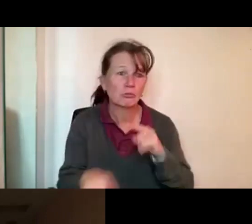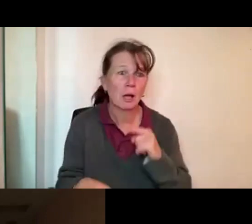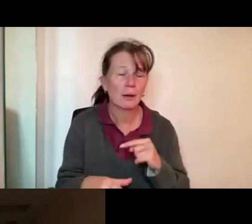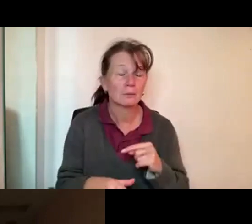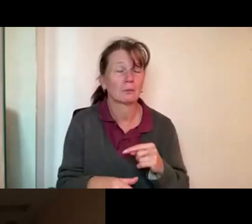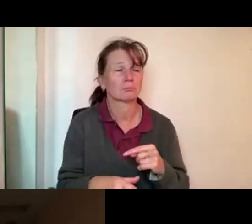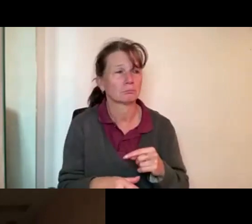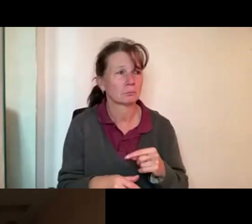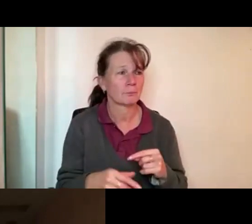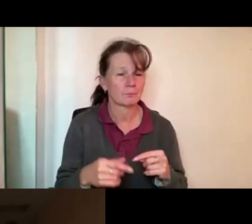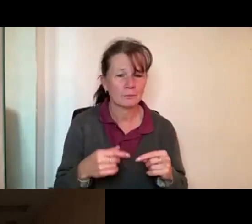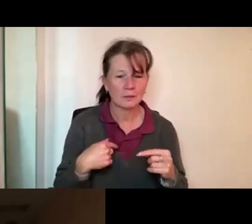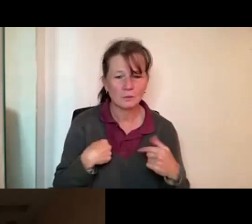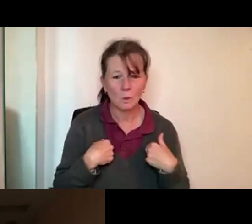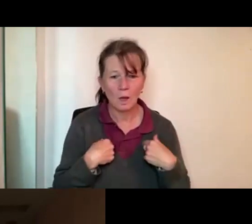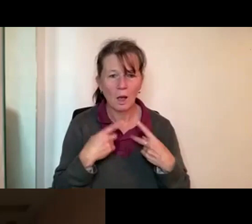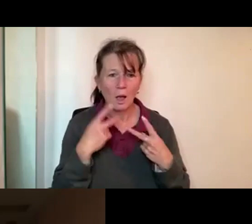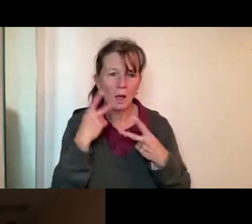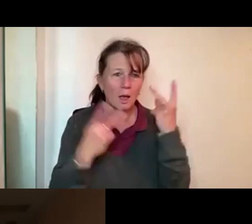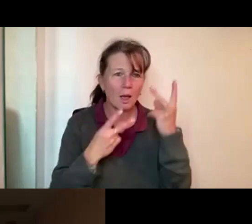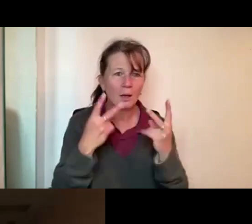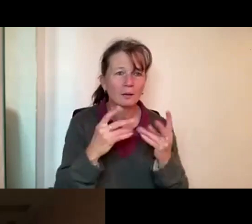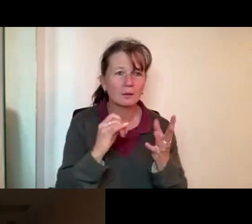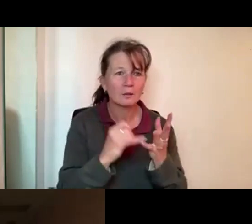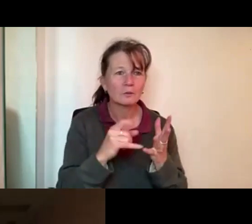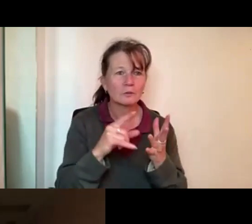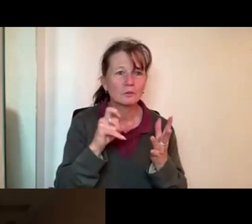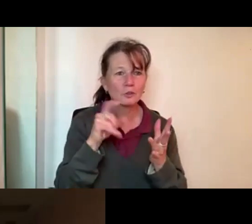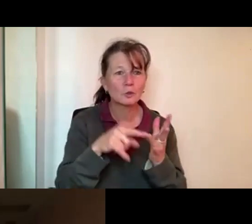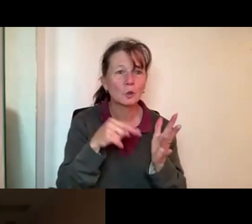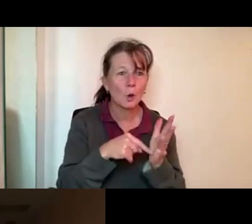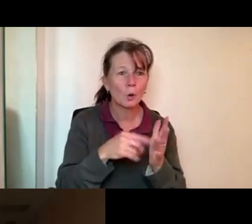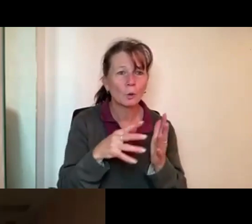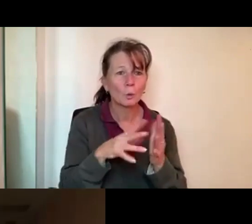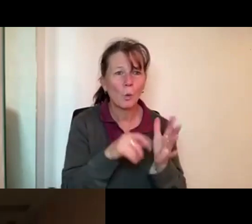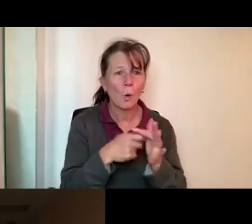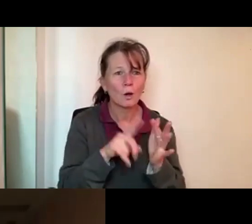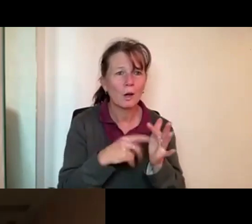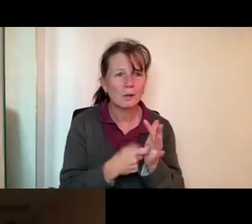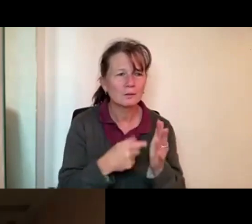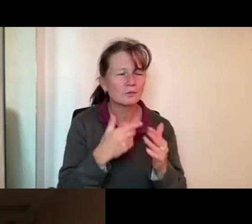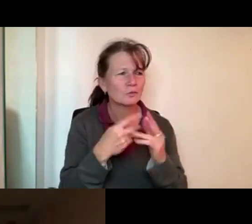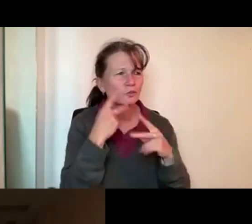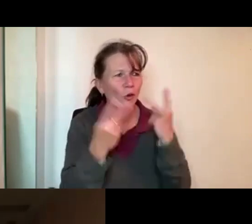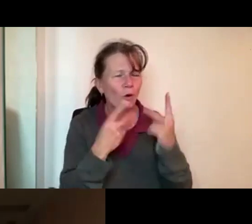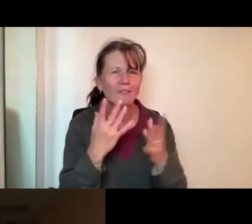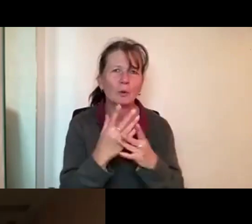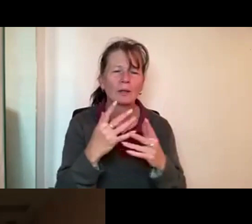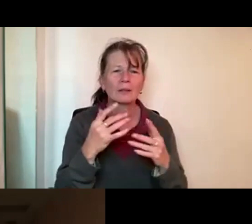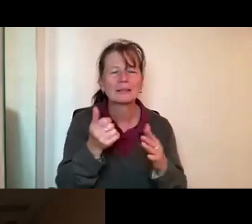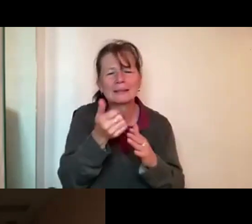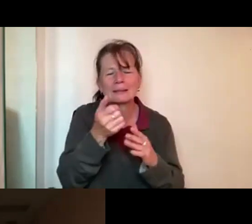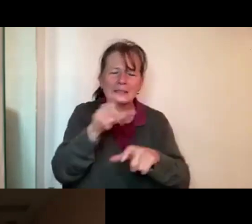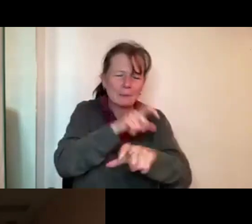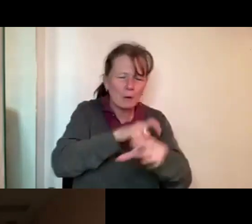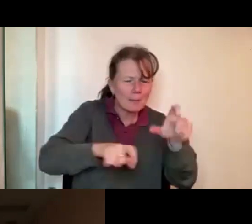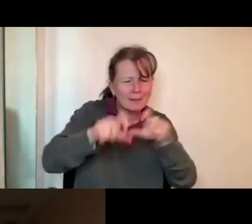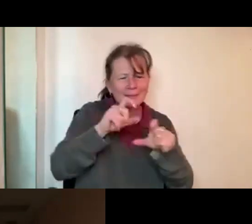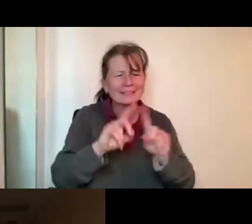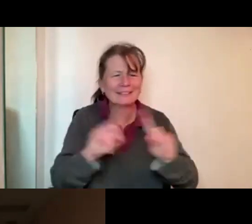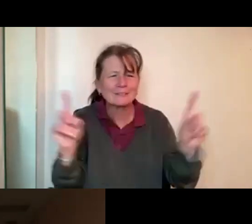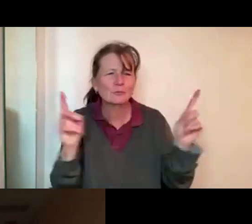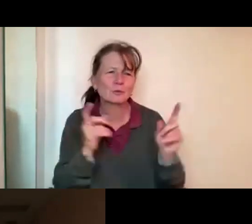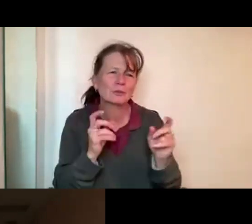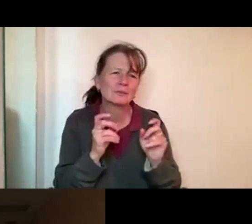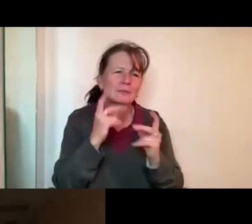a tape of me singing a Scott Walker song, I think from The Drift. It was like quite avant-garde, it was quite experimental. And